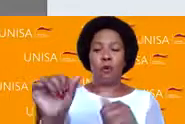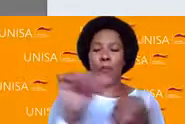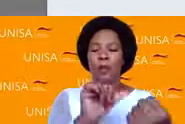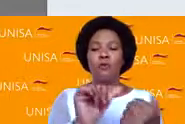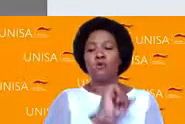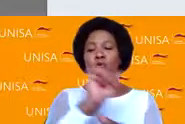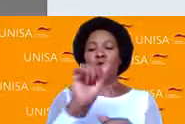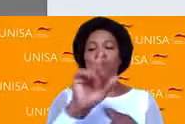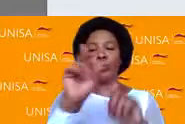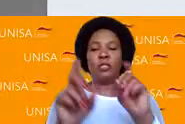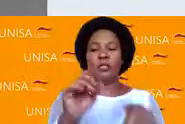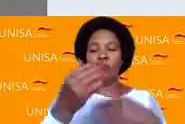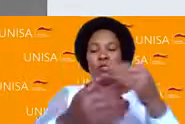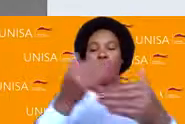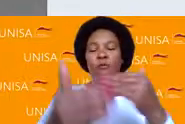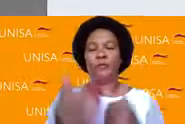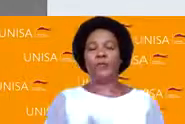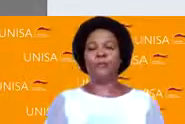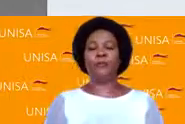continue.